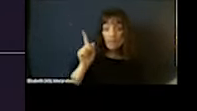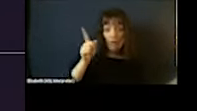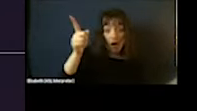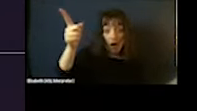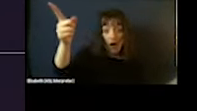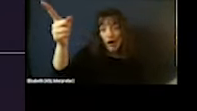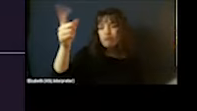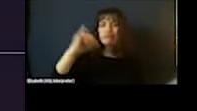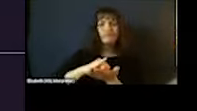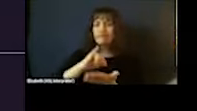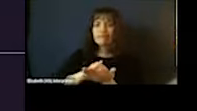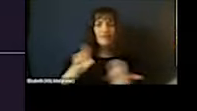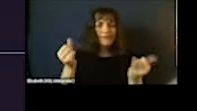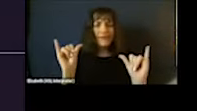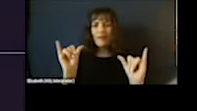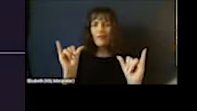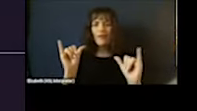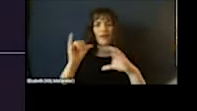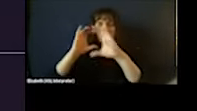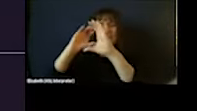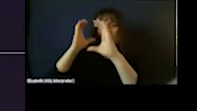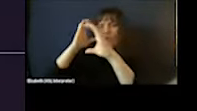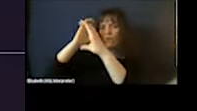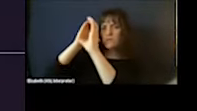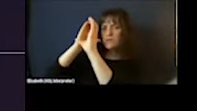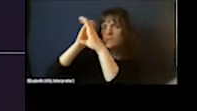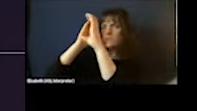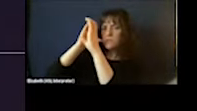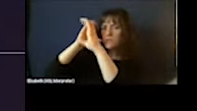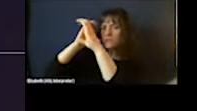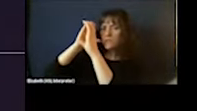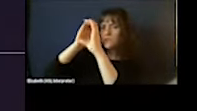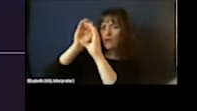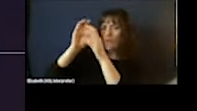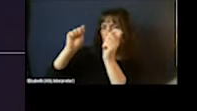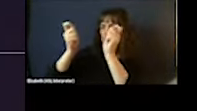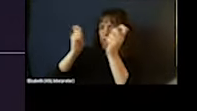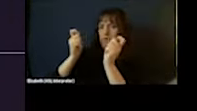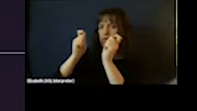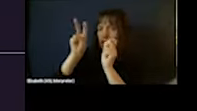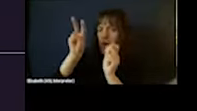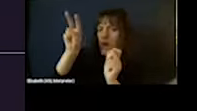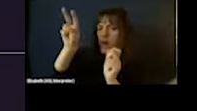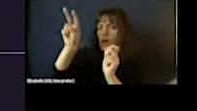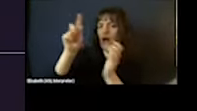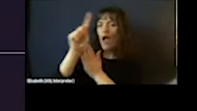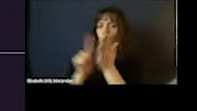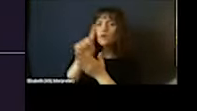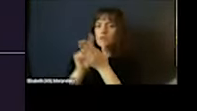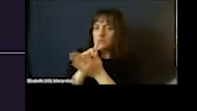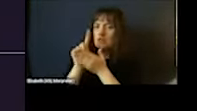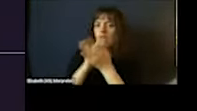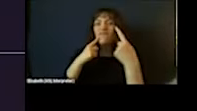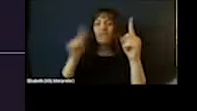and hours to collect enough light to actually show those images that we see. They're images that are taken in false color. So